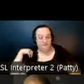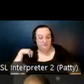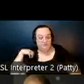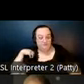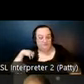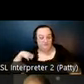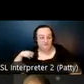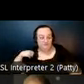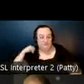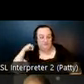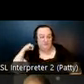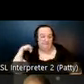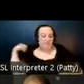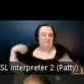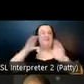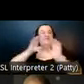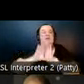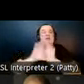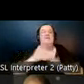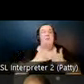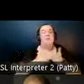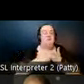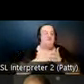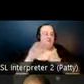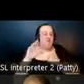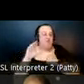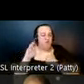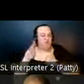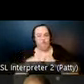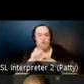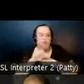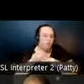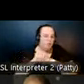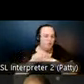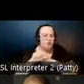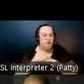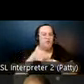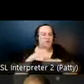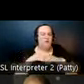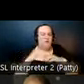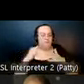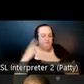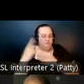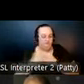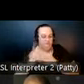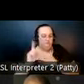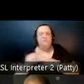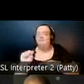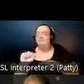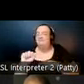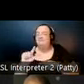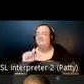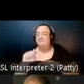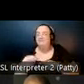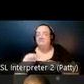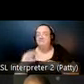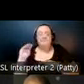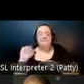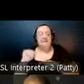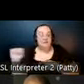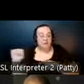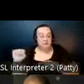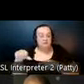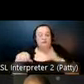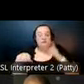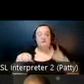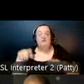These are some photos of our preservation crews working on a preservation project in Salem, Massachusetts. This was